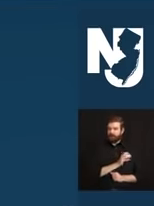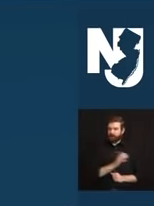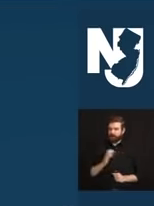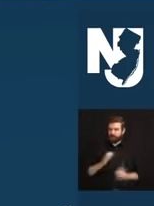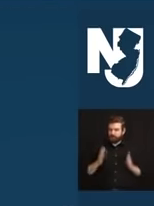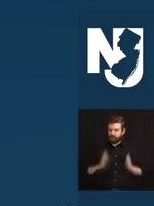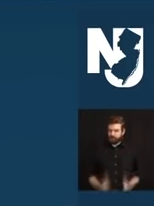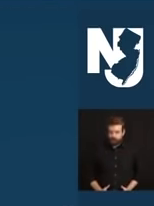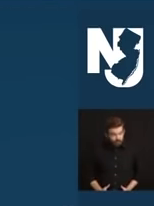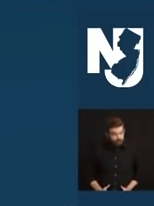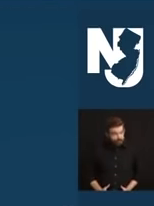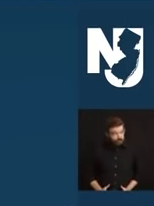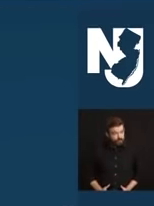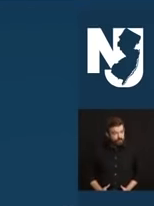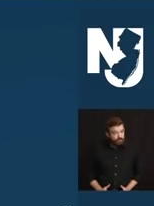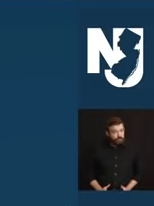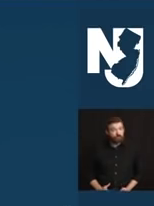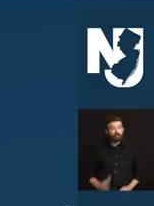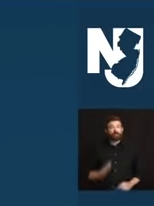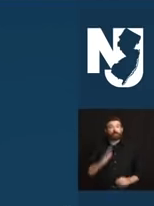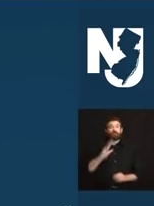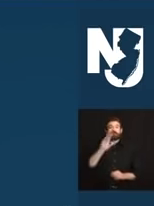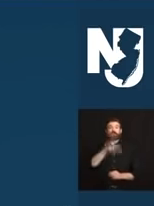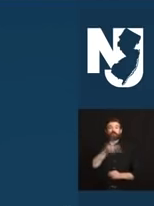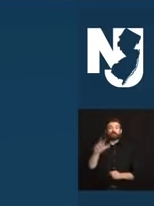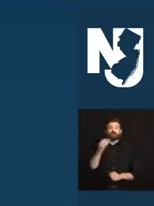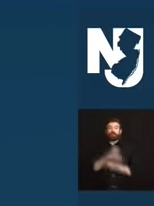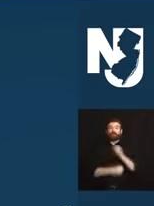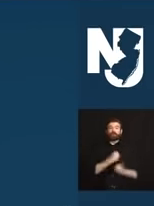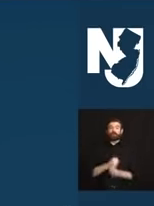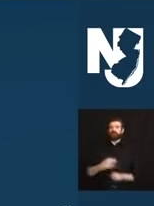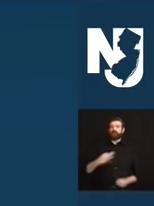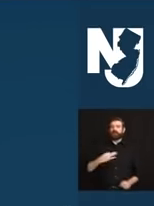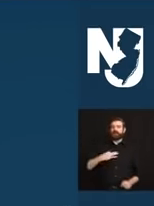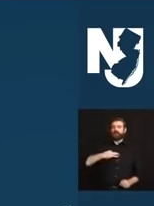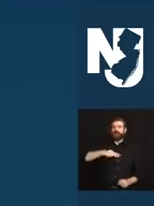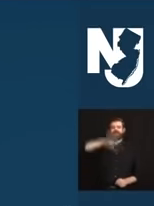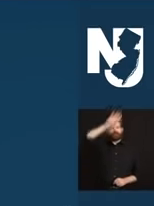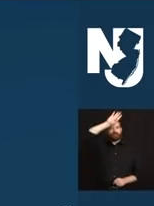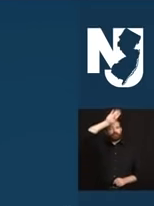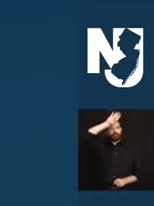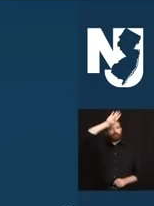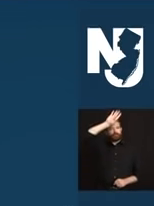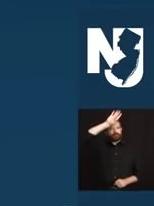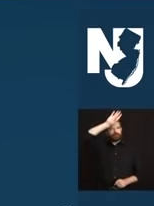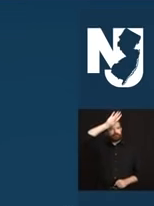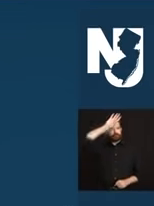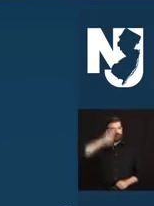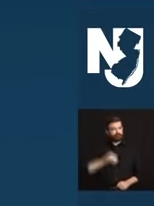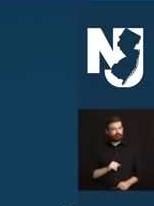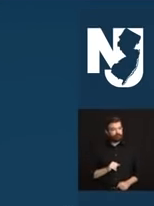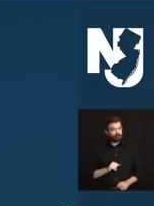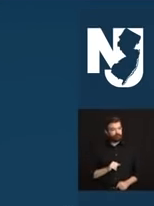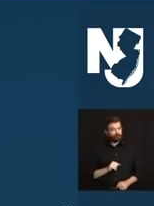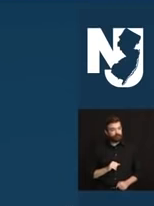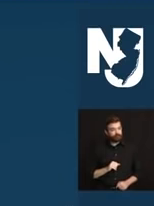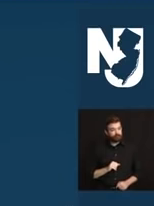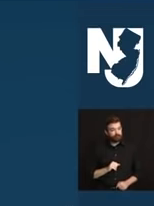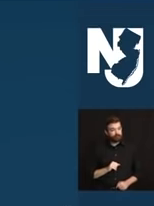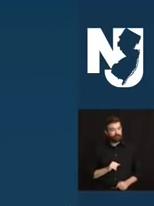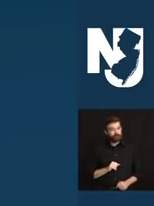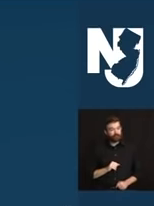33-year volunteer firefighter, and for 18 years was secretary of the Exempt Firemen's